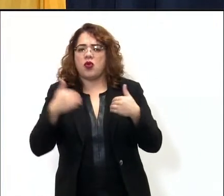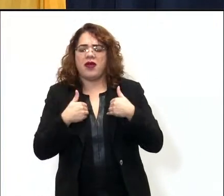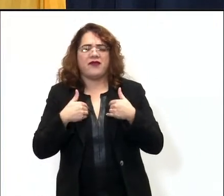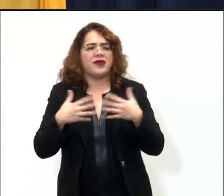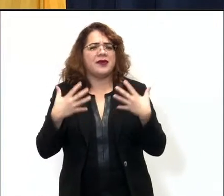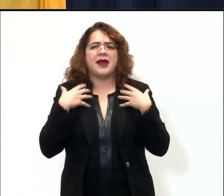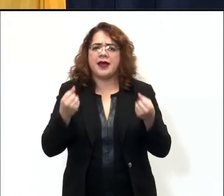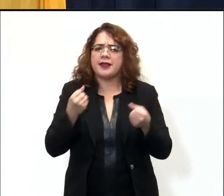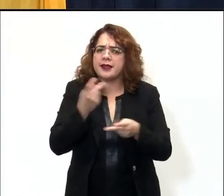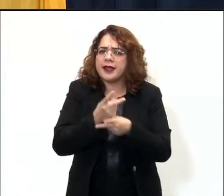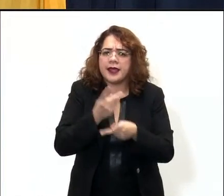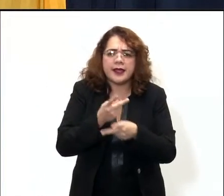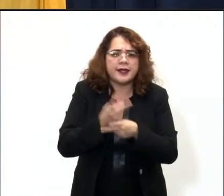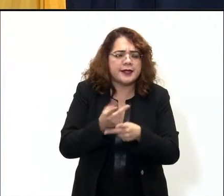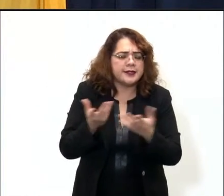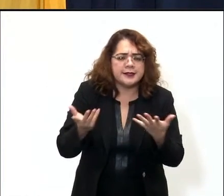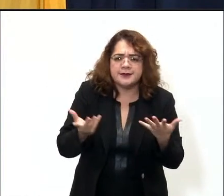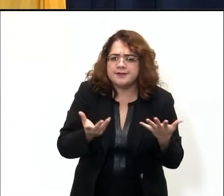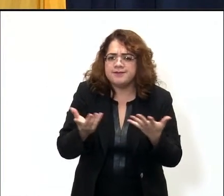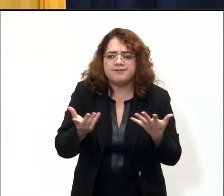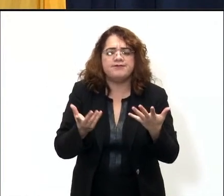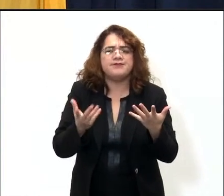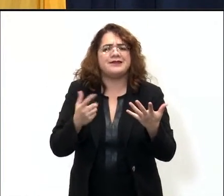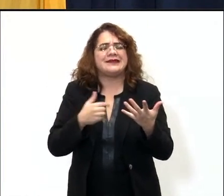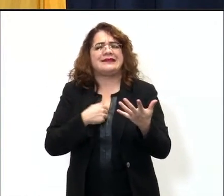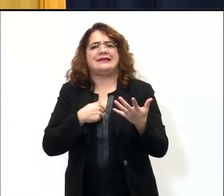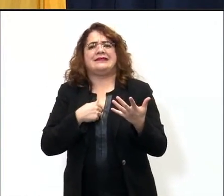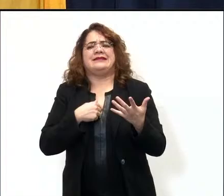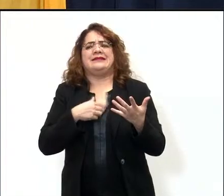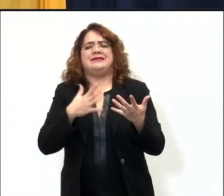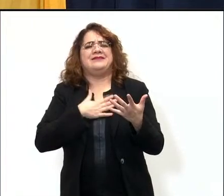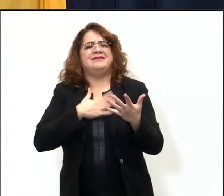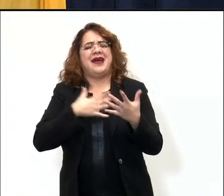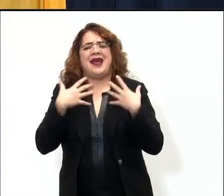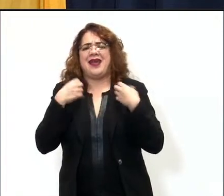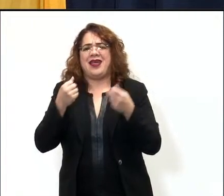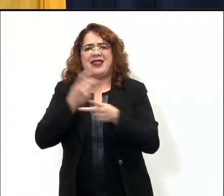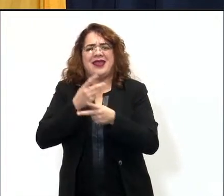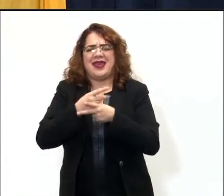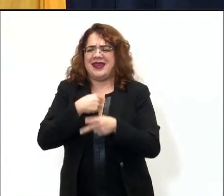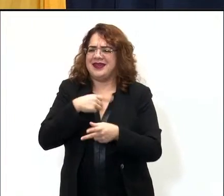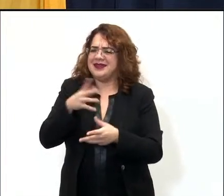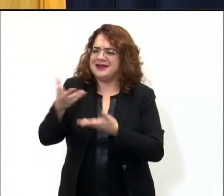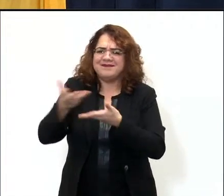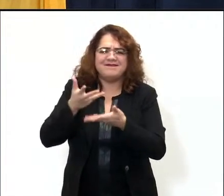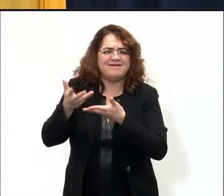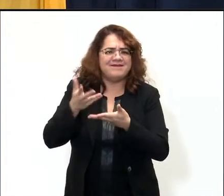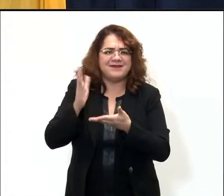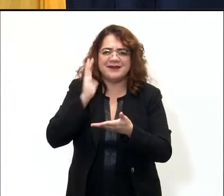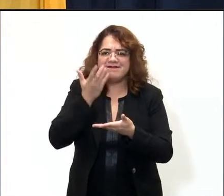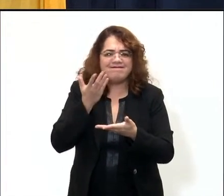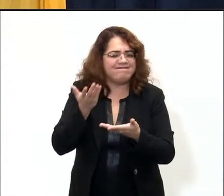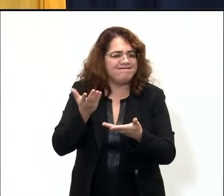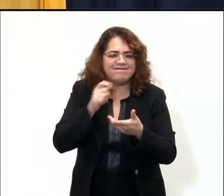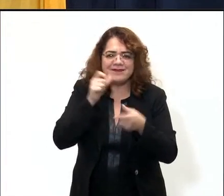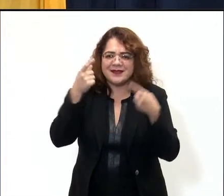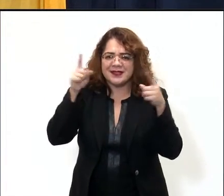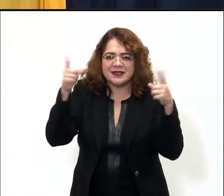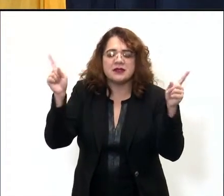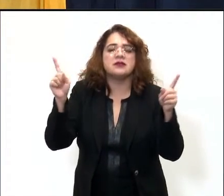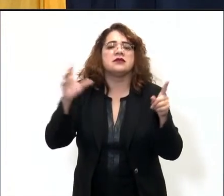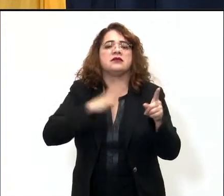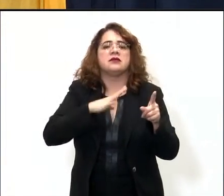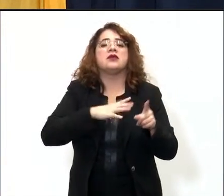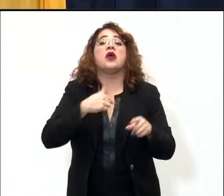you are having trouble with your system, and you are over 75, we will also be hosting these